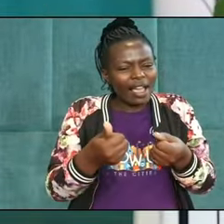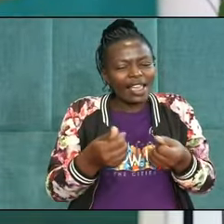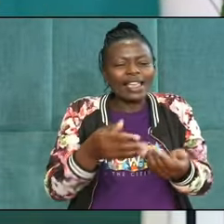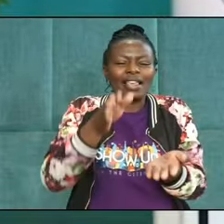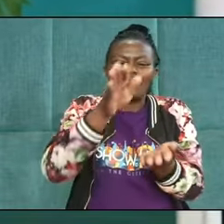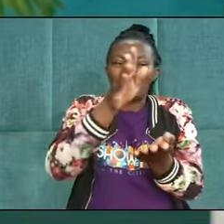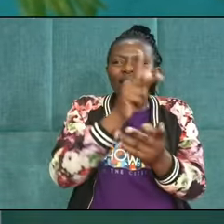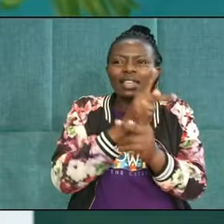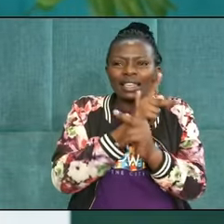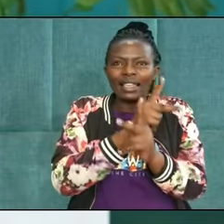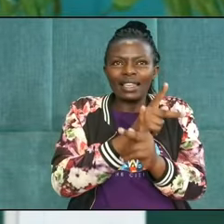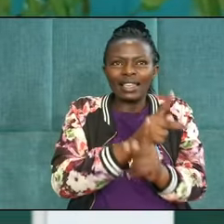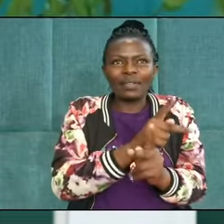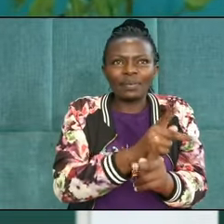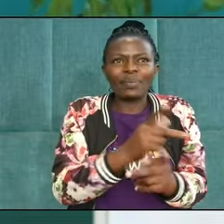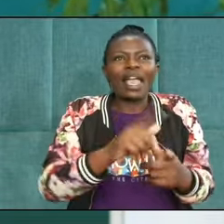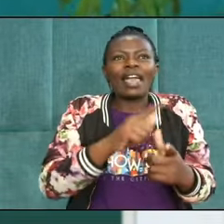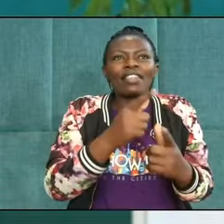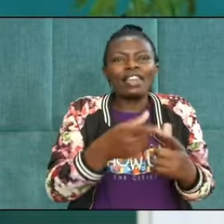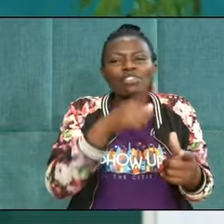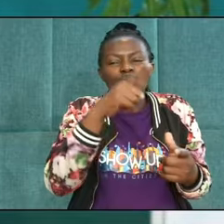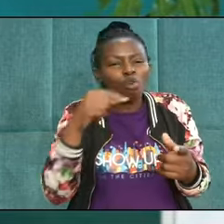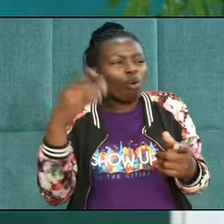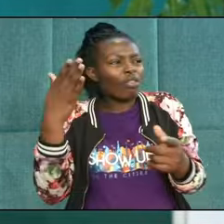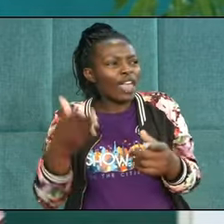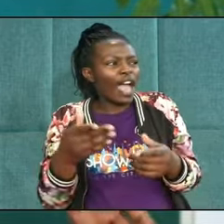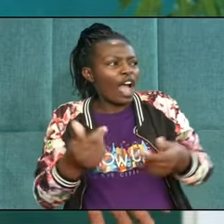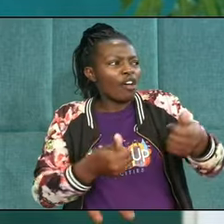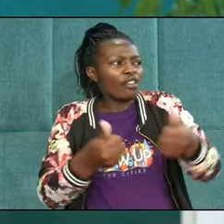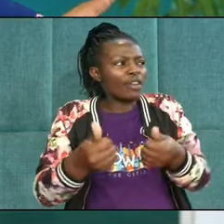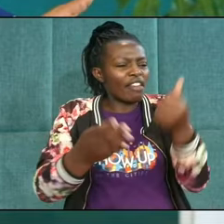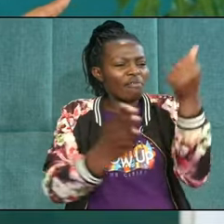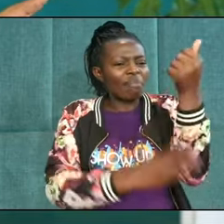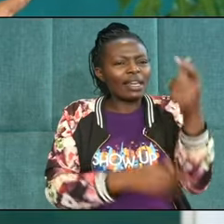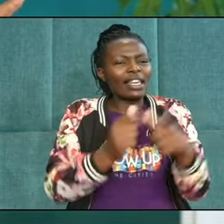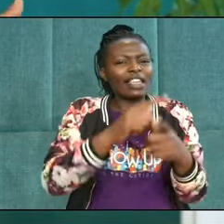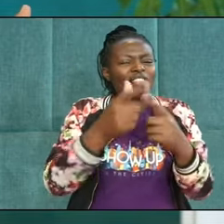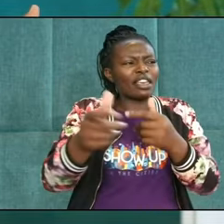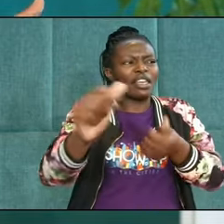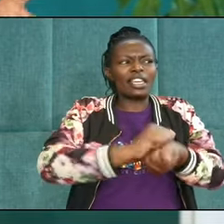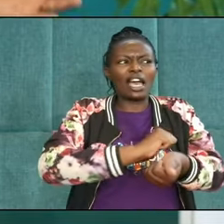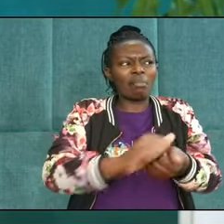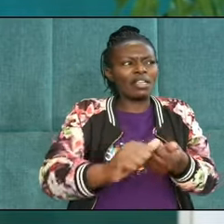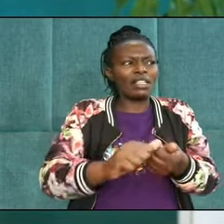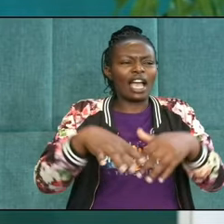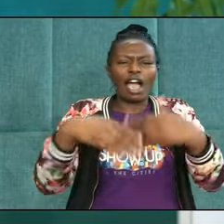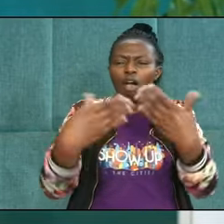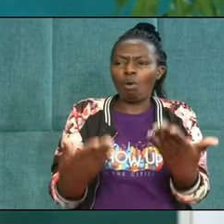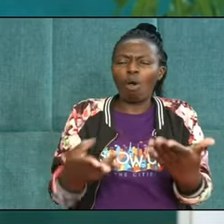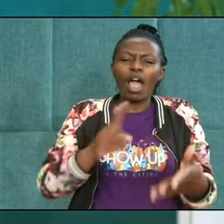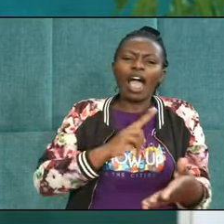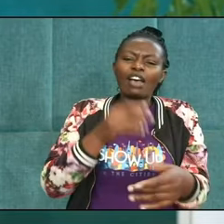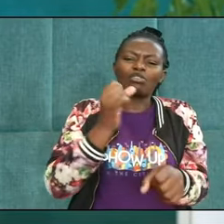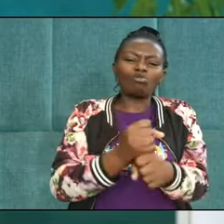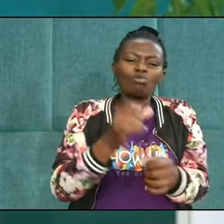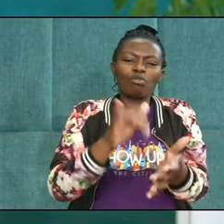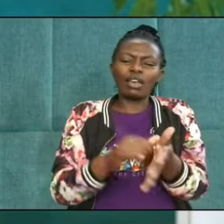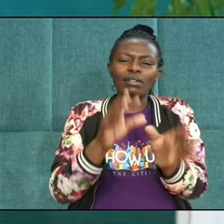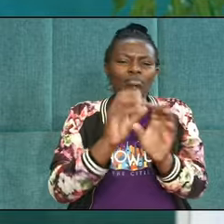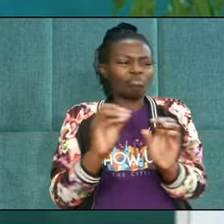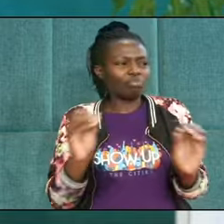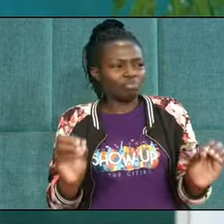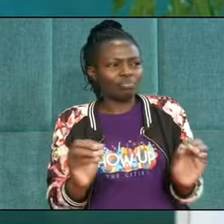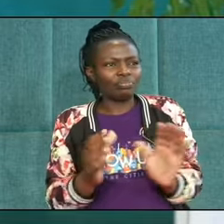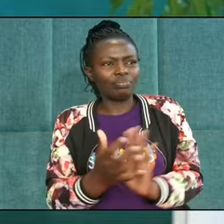insured and the insurance company will come and handle the damage. We don't do that. So even though you insure your